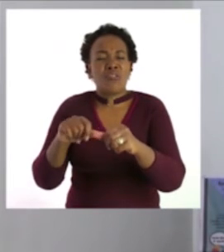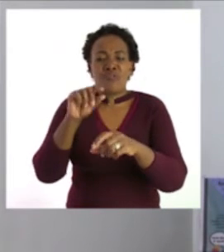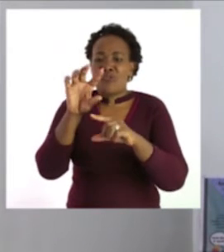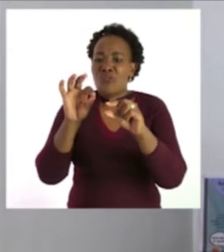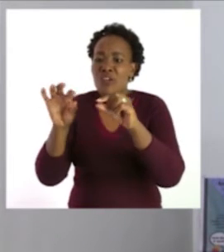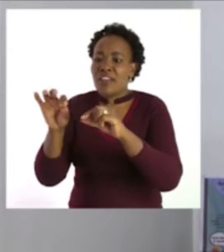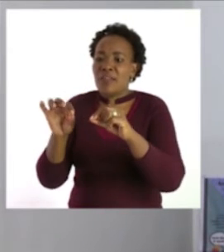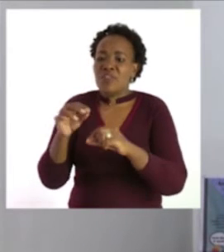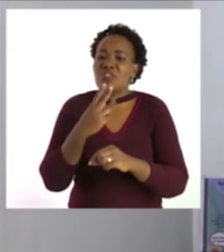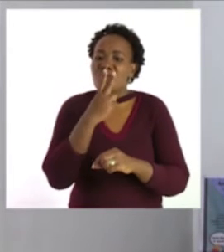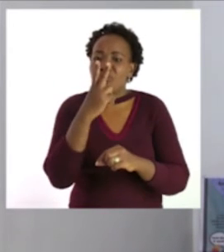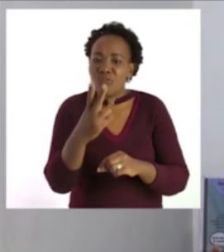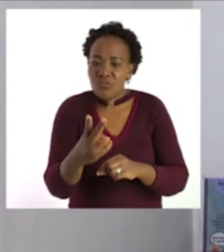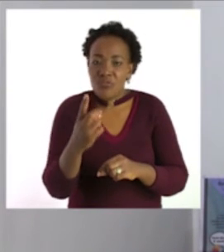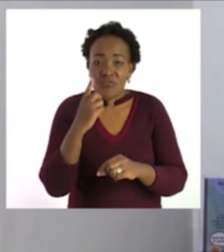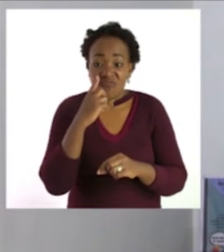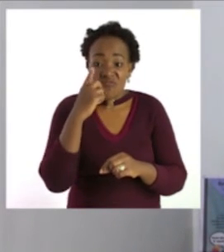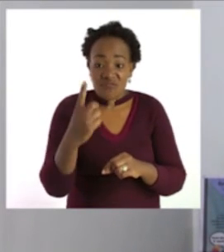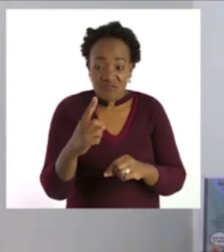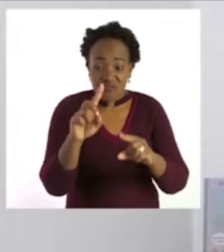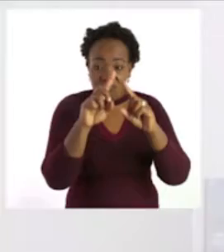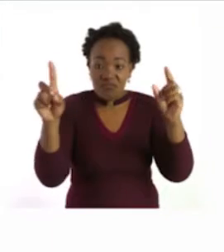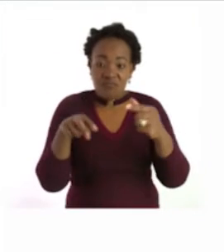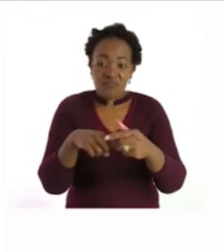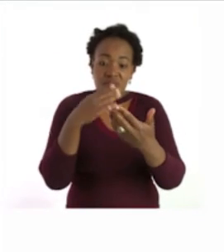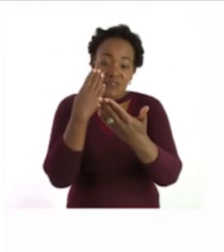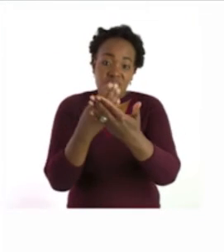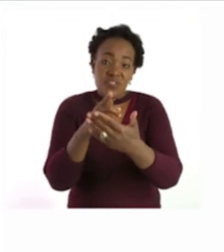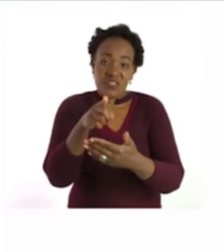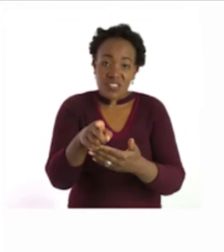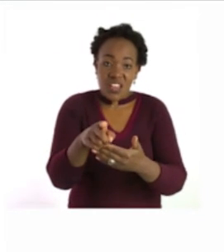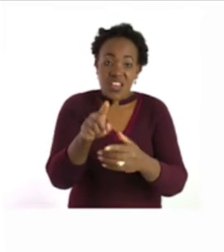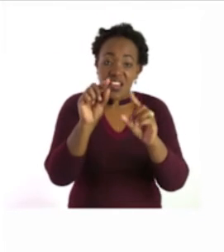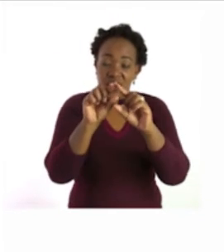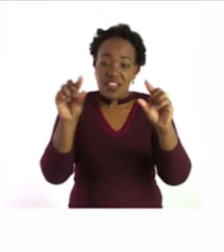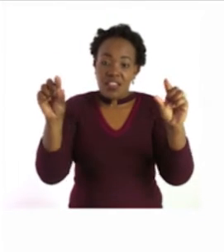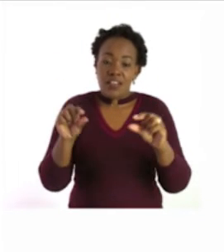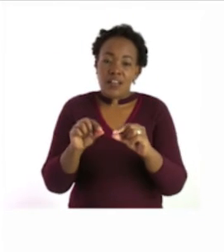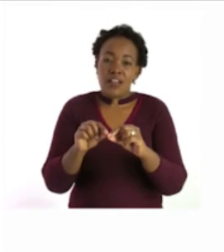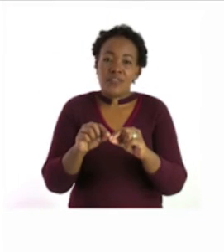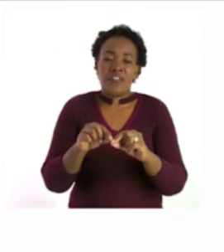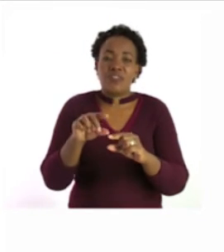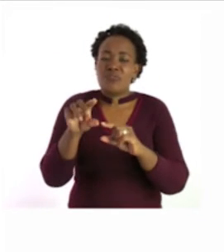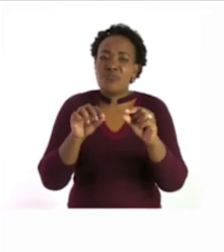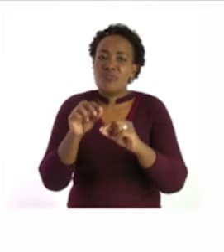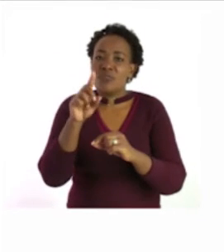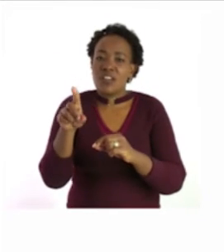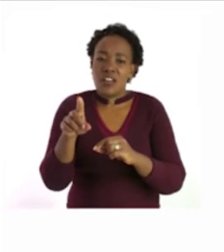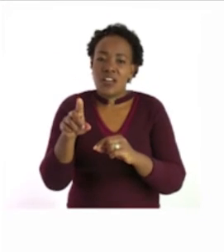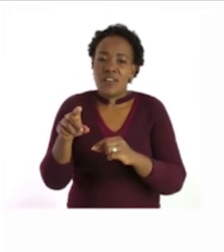Identify the pictures from your booklet. They are in your booklet. You identify